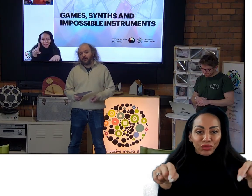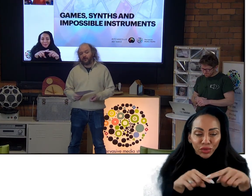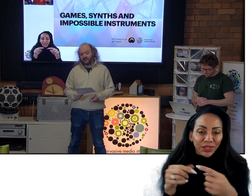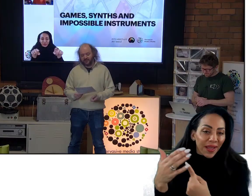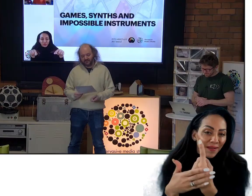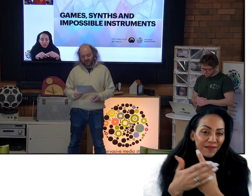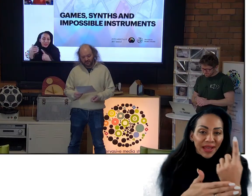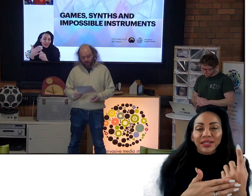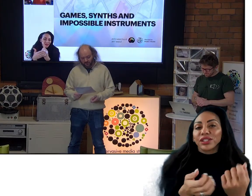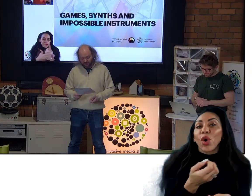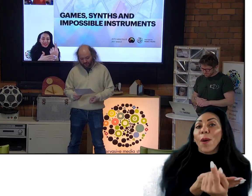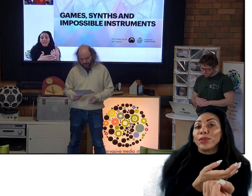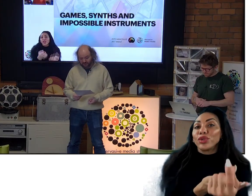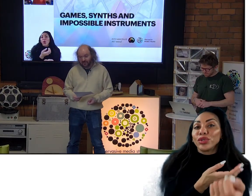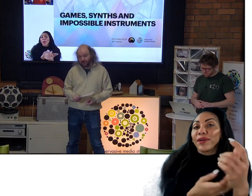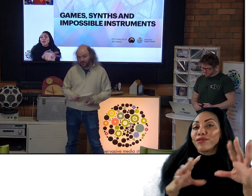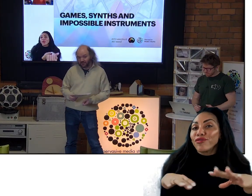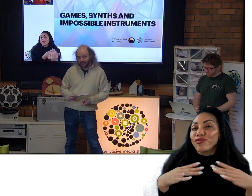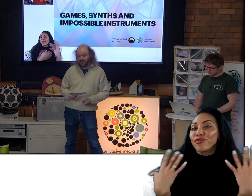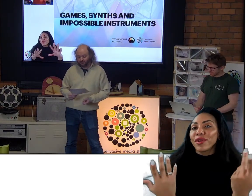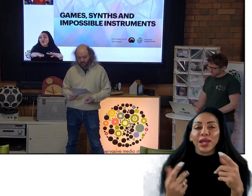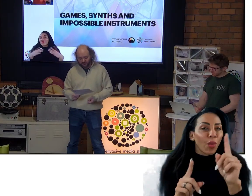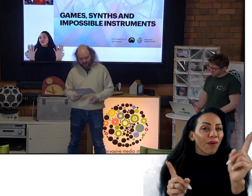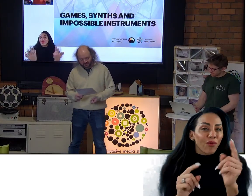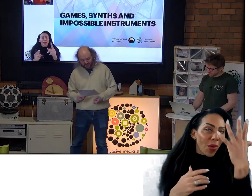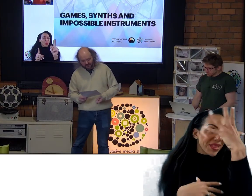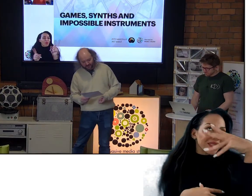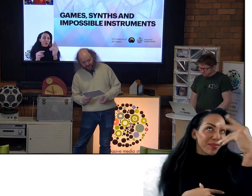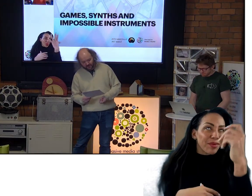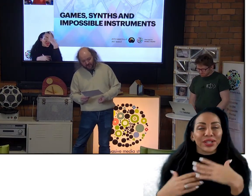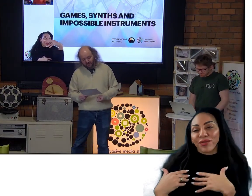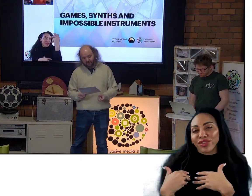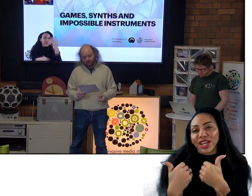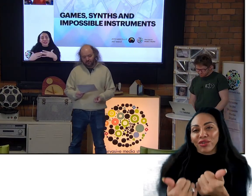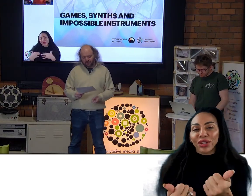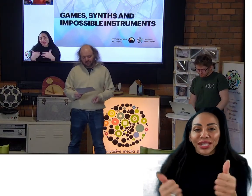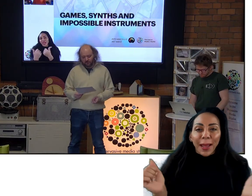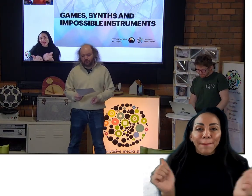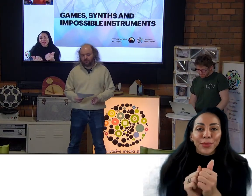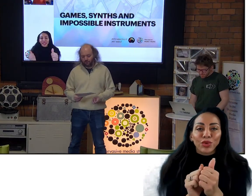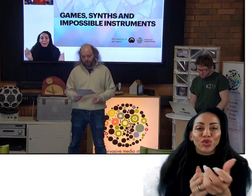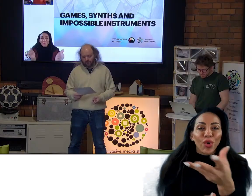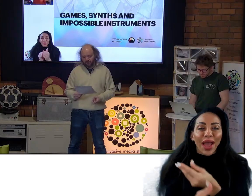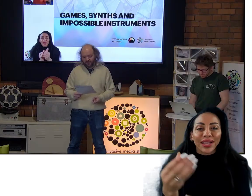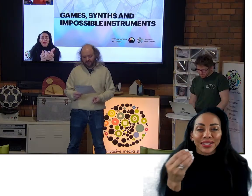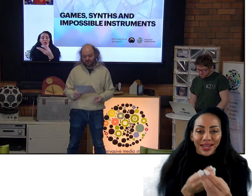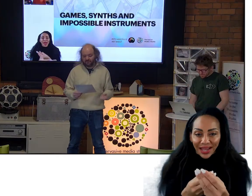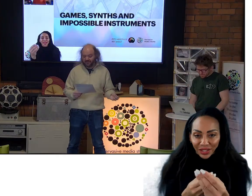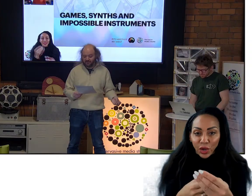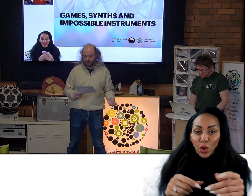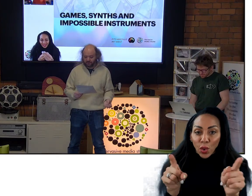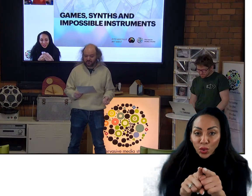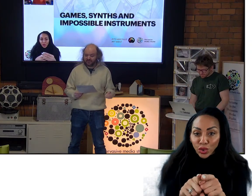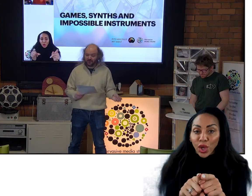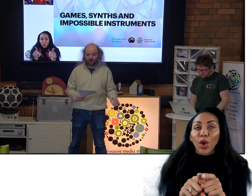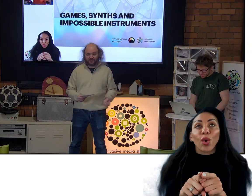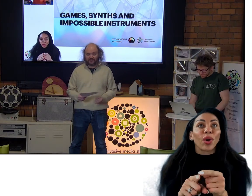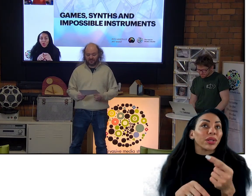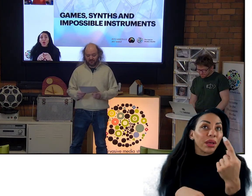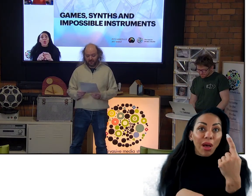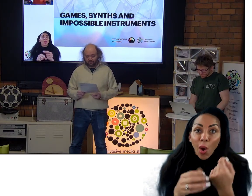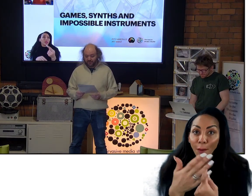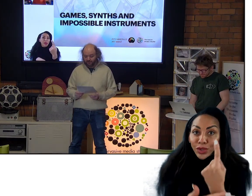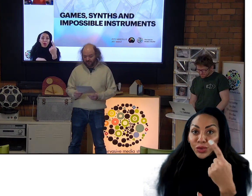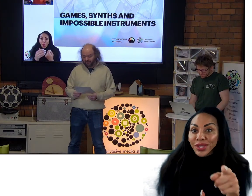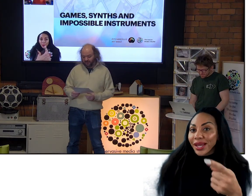free to our residents as part of a spirit of generosity and mutual exchange. And most of all, we're a place for people to take